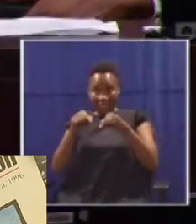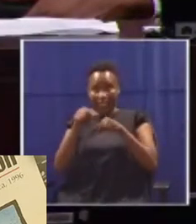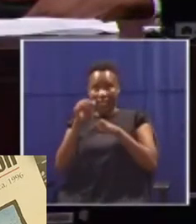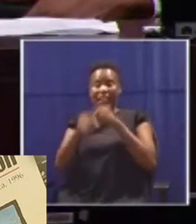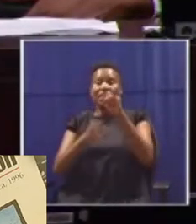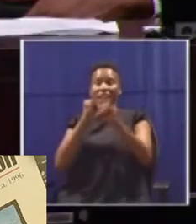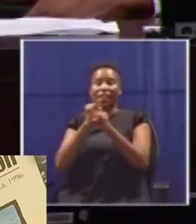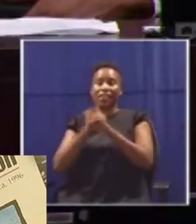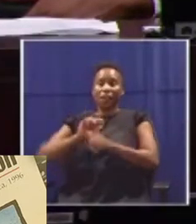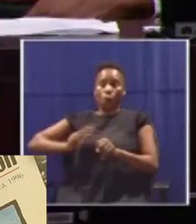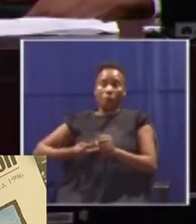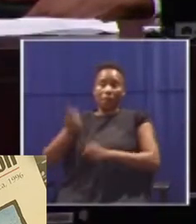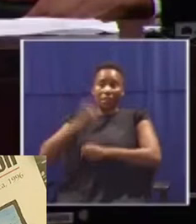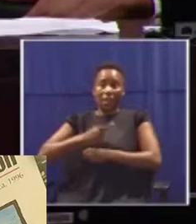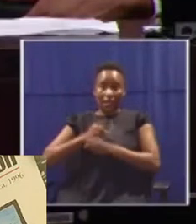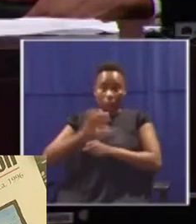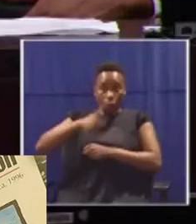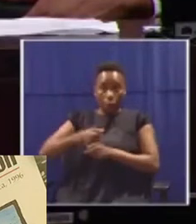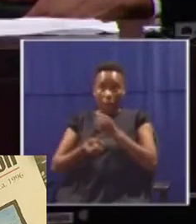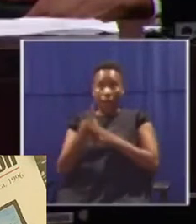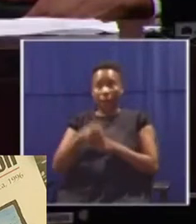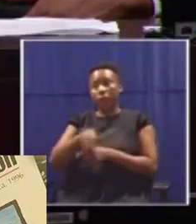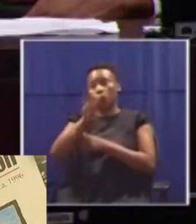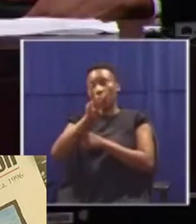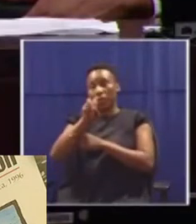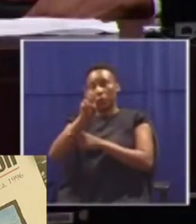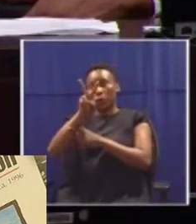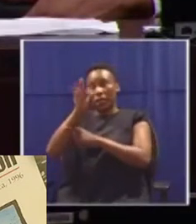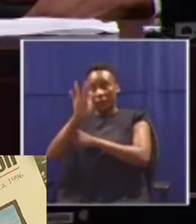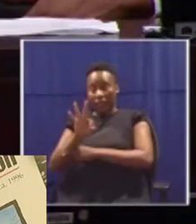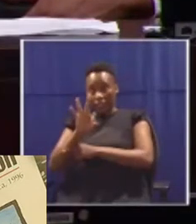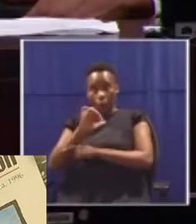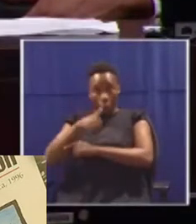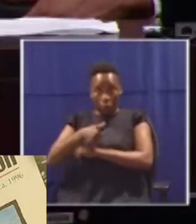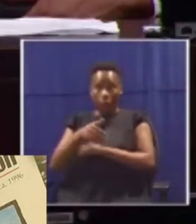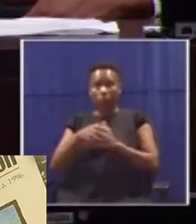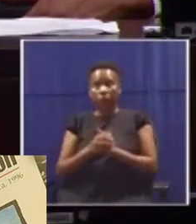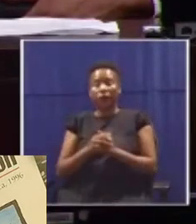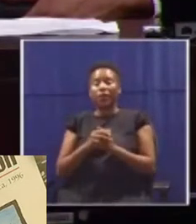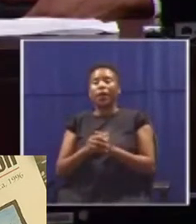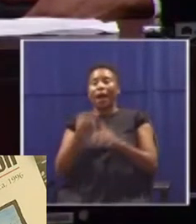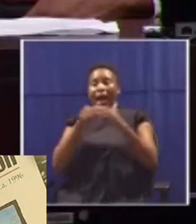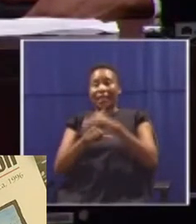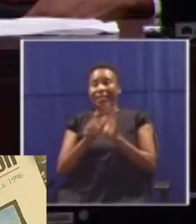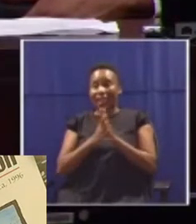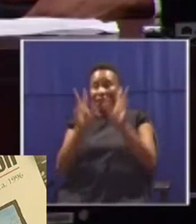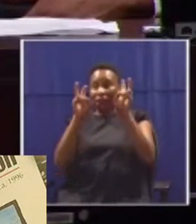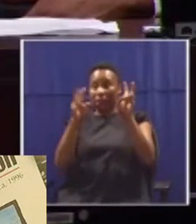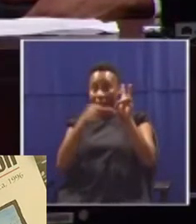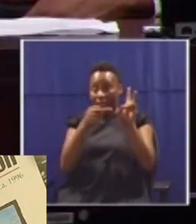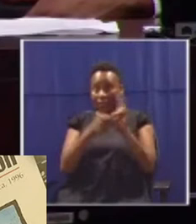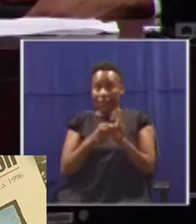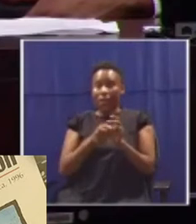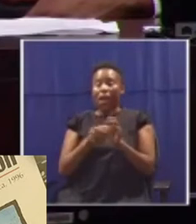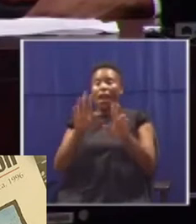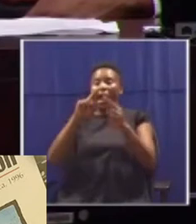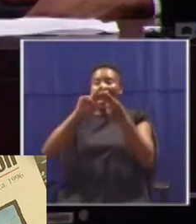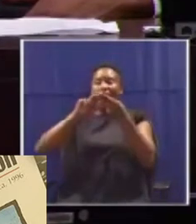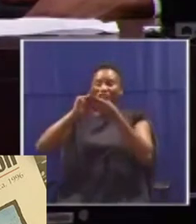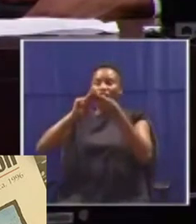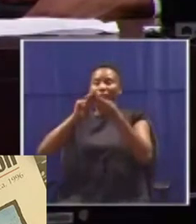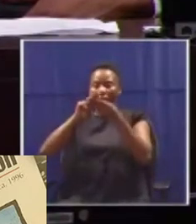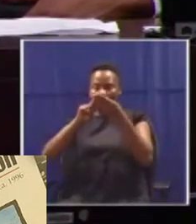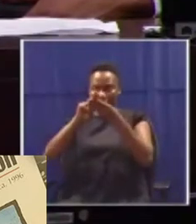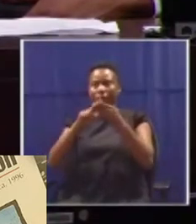tomorrow, 2023, under this year's theme of hashtag embrace equity,